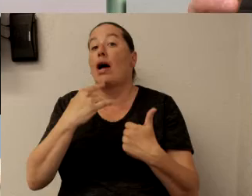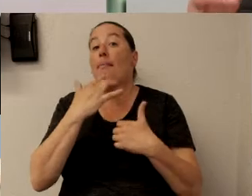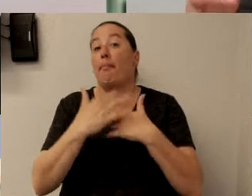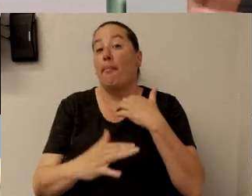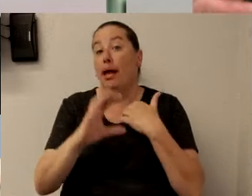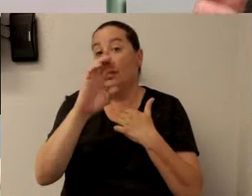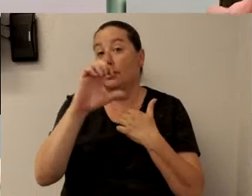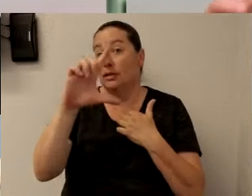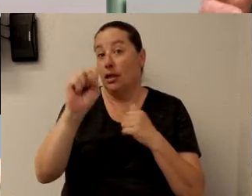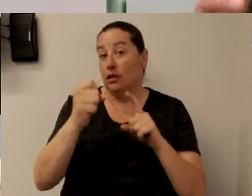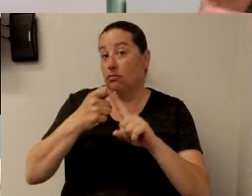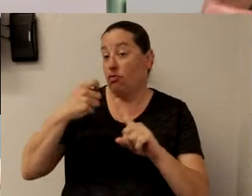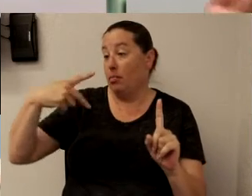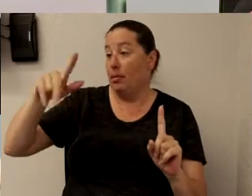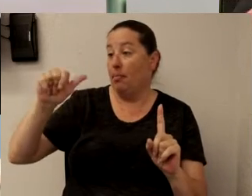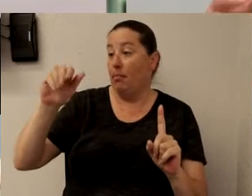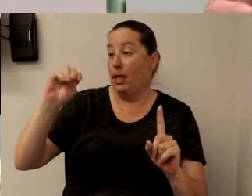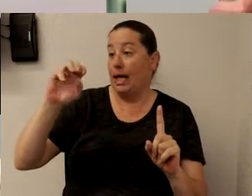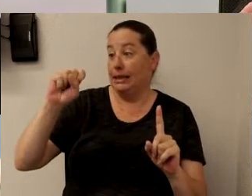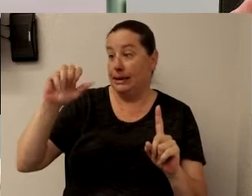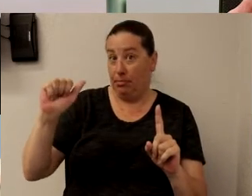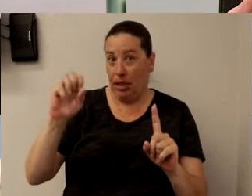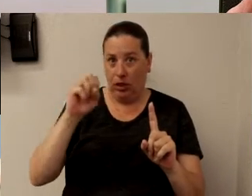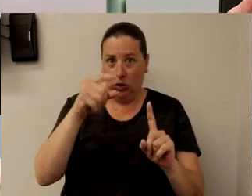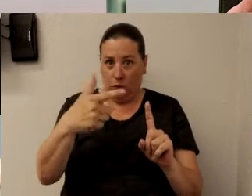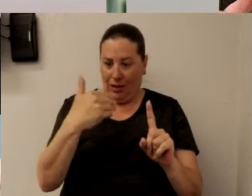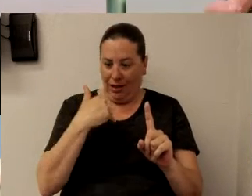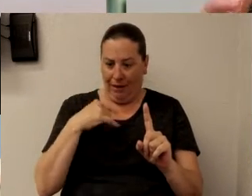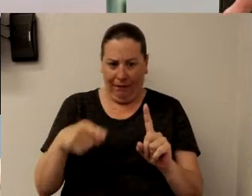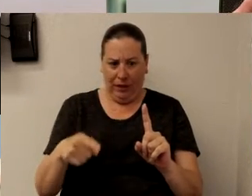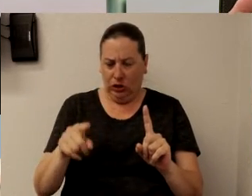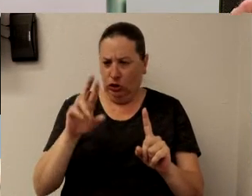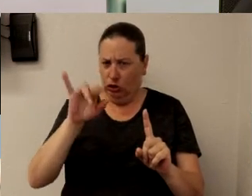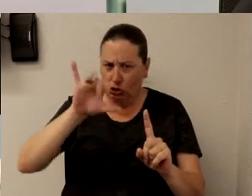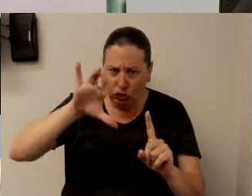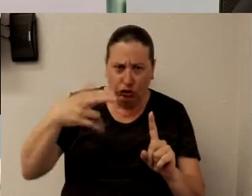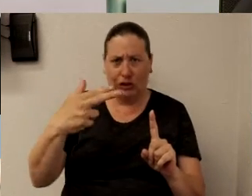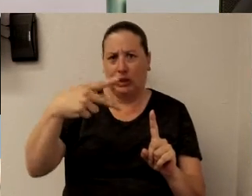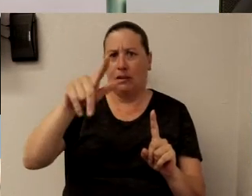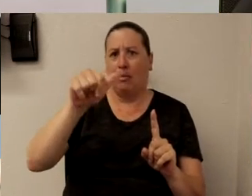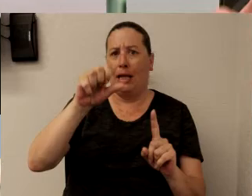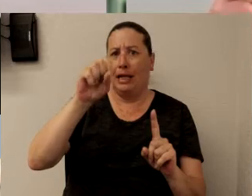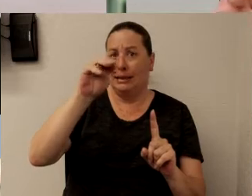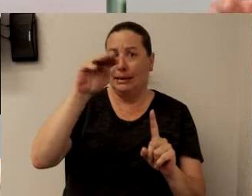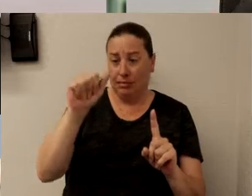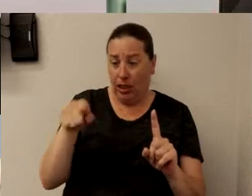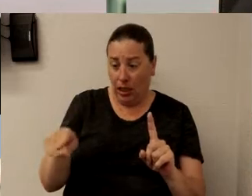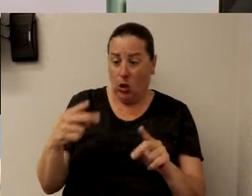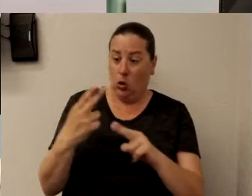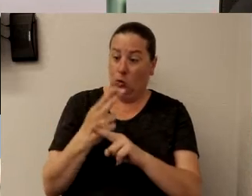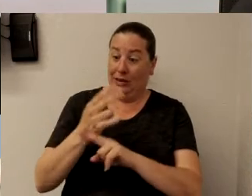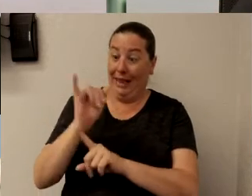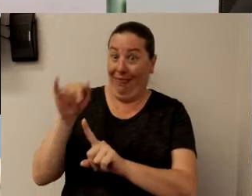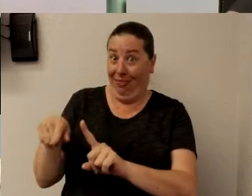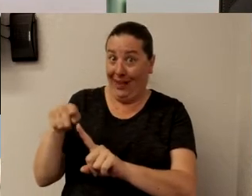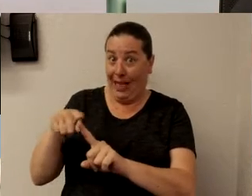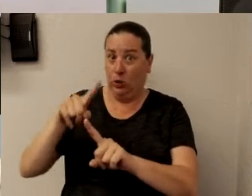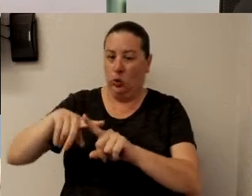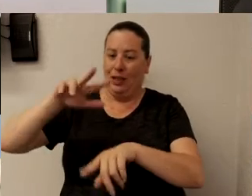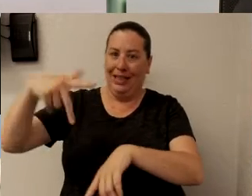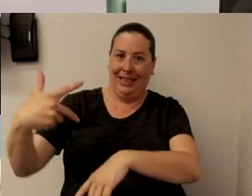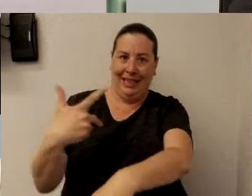have this antibody-rich plasma, and then using that to inject it